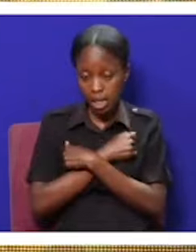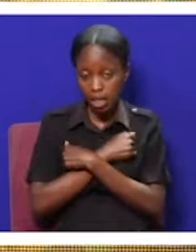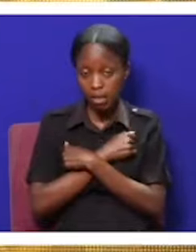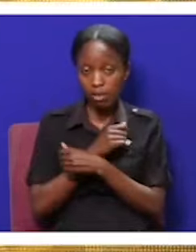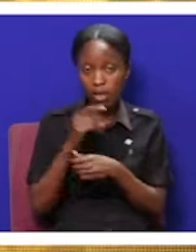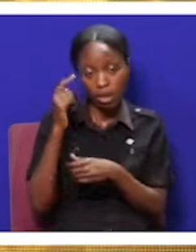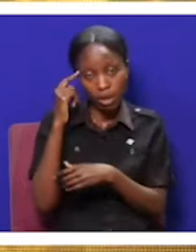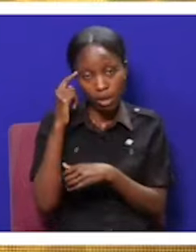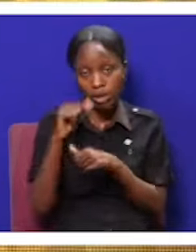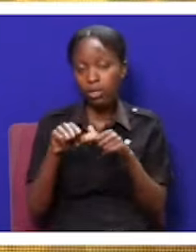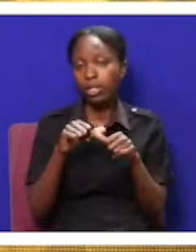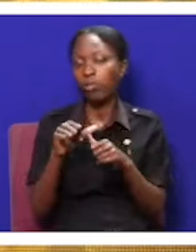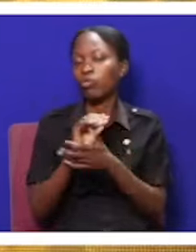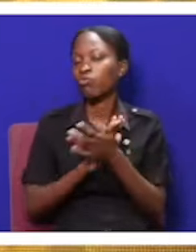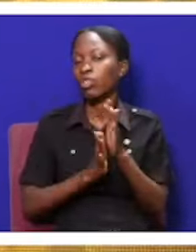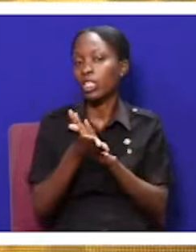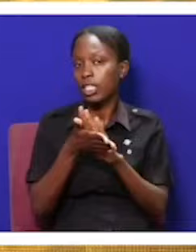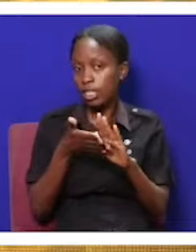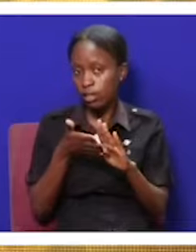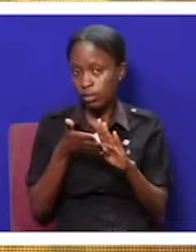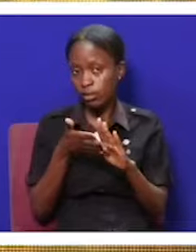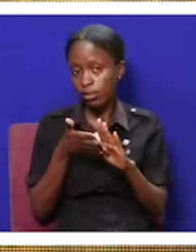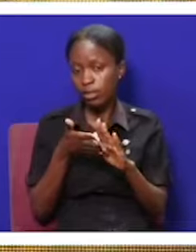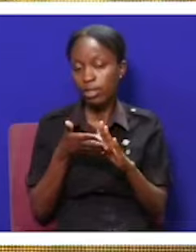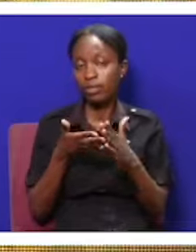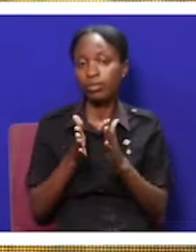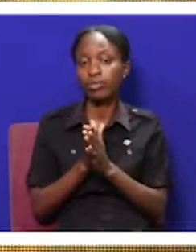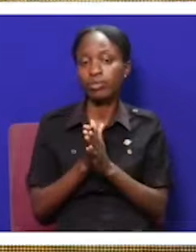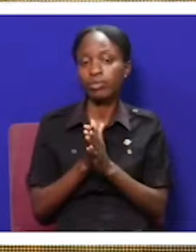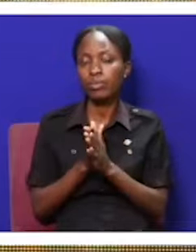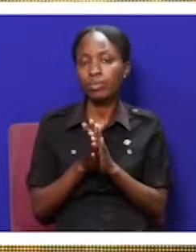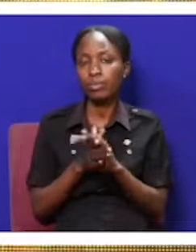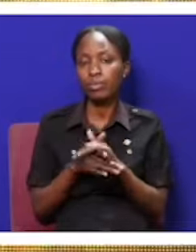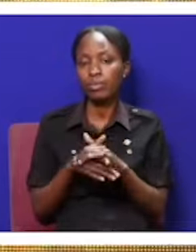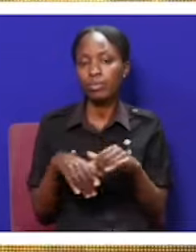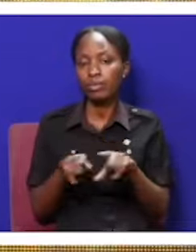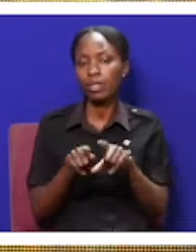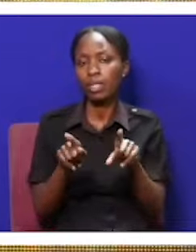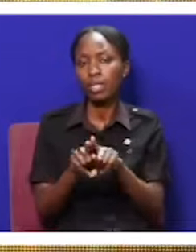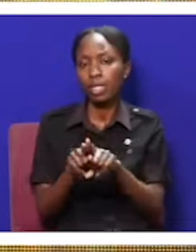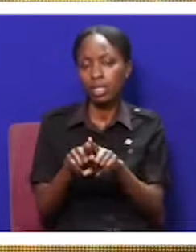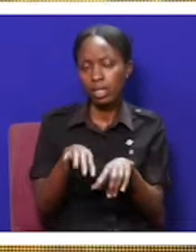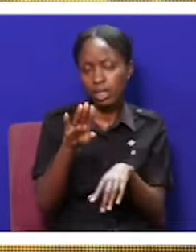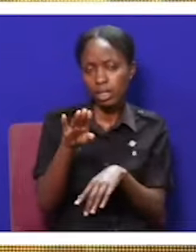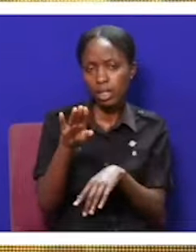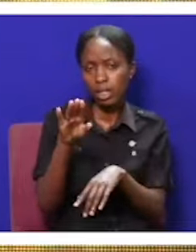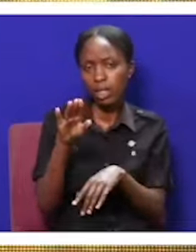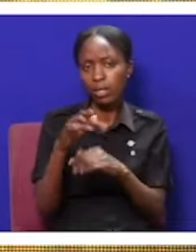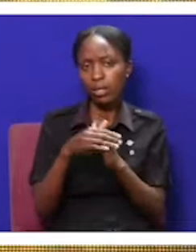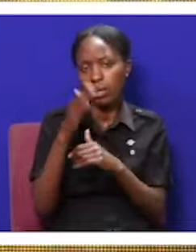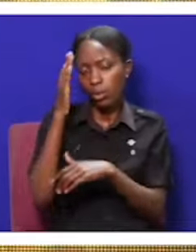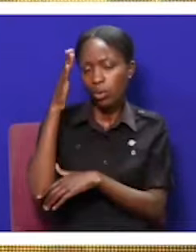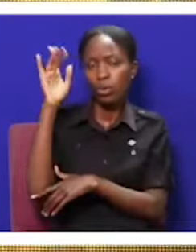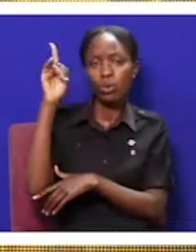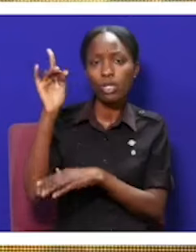thought about forgiveness. To think that Almighty God, perfect in